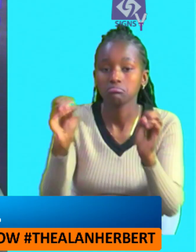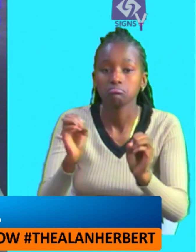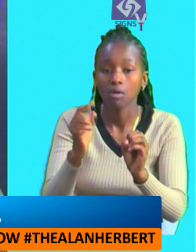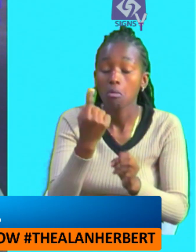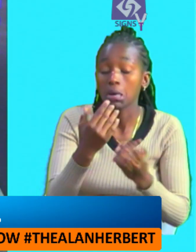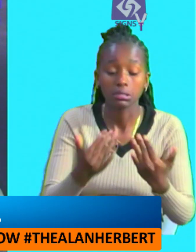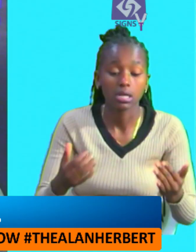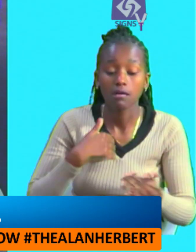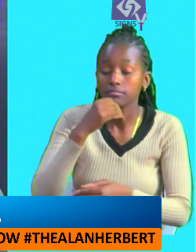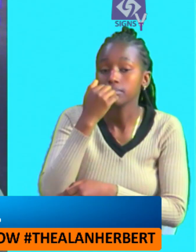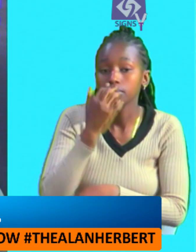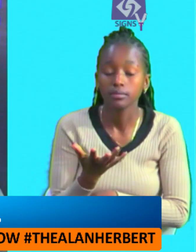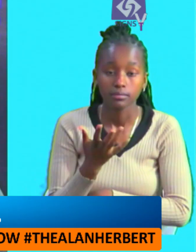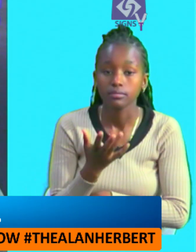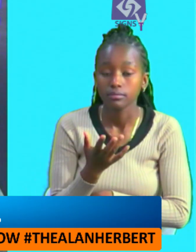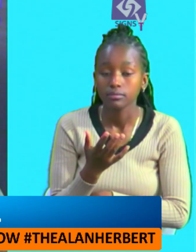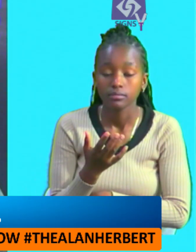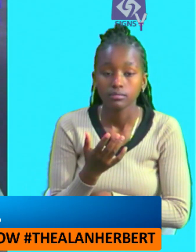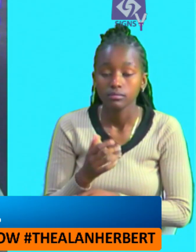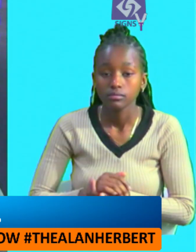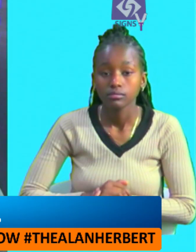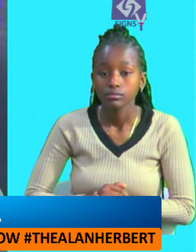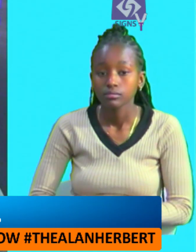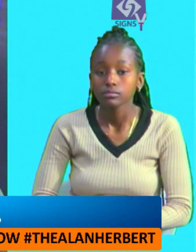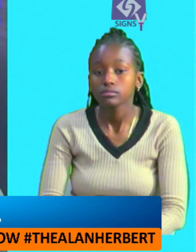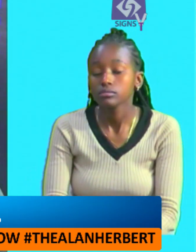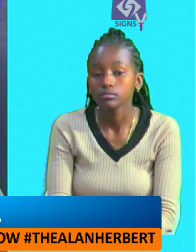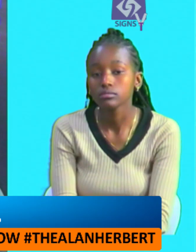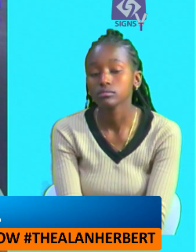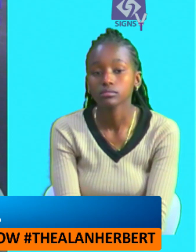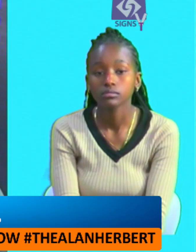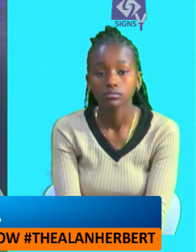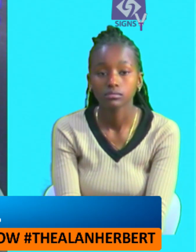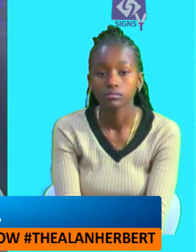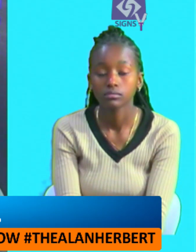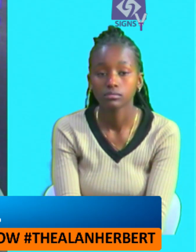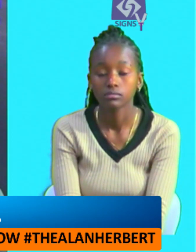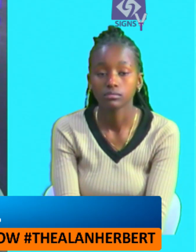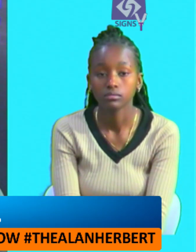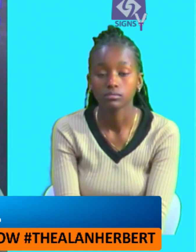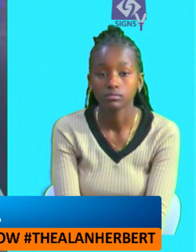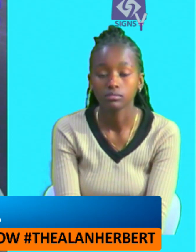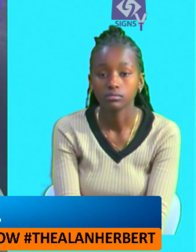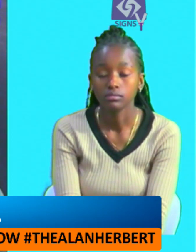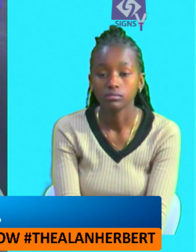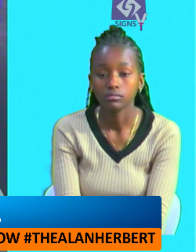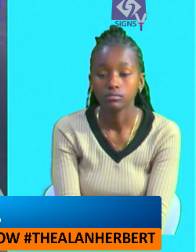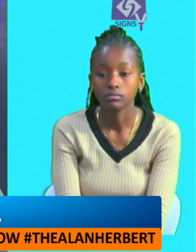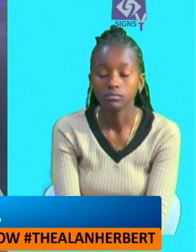say that there is a lot that she missed out on, and what are the things that you would pick out to say that she missed out